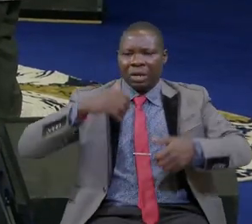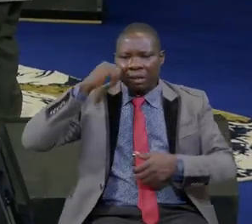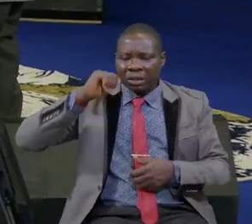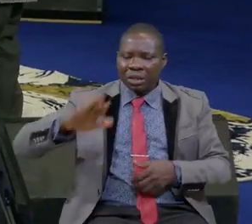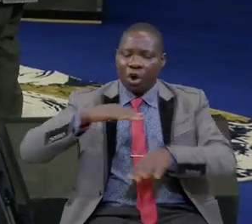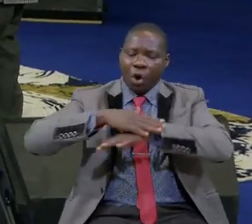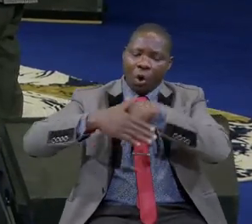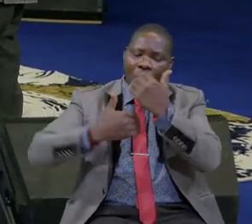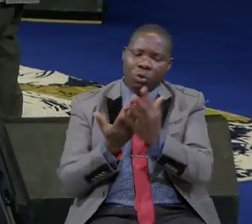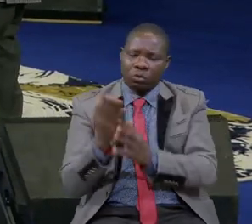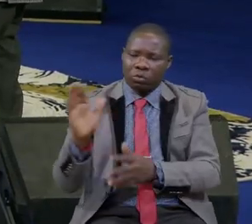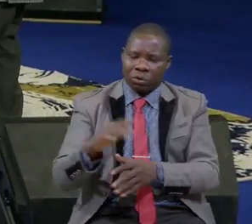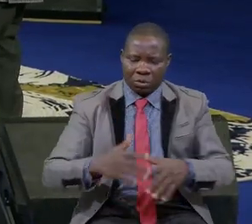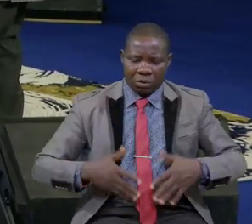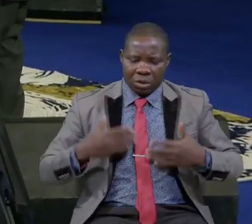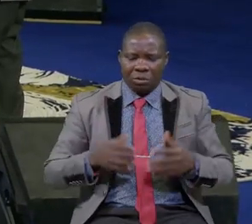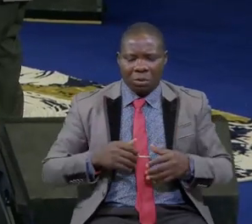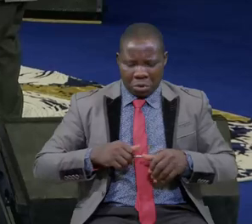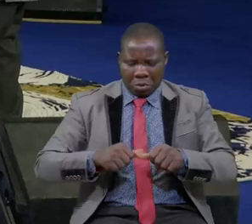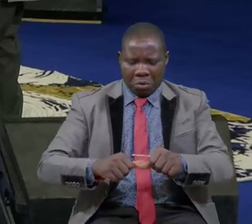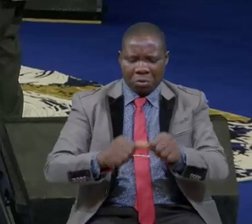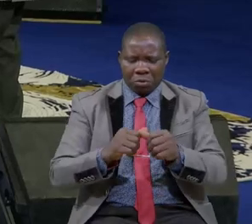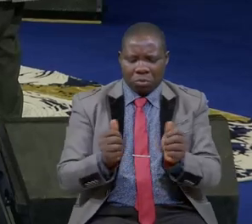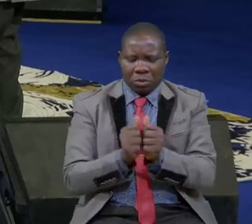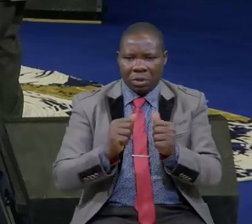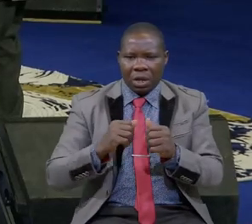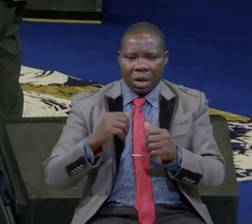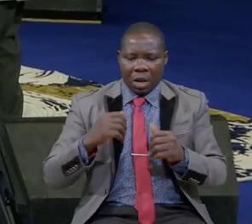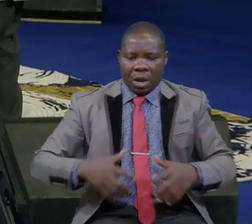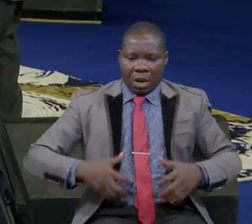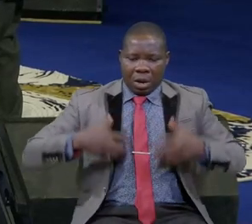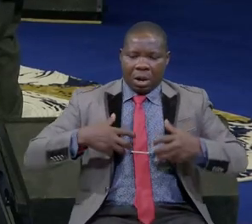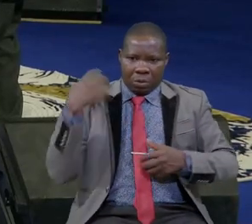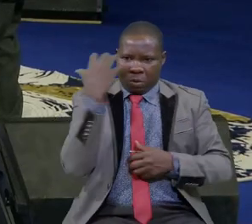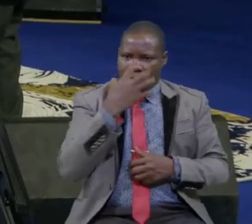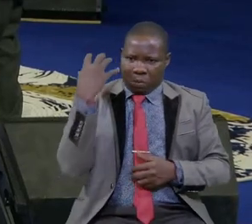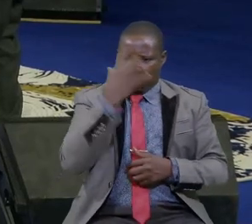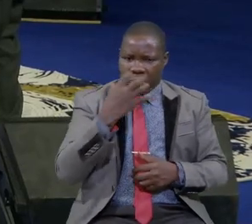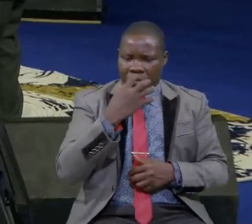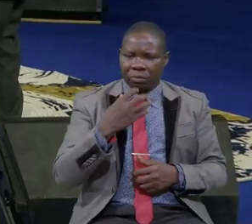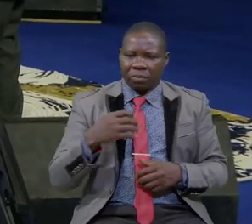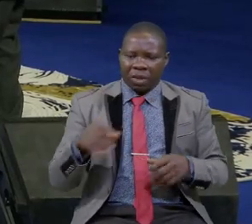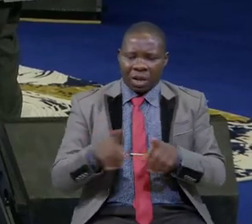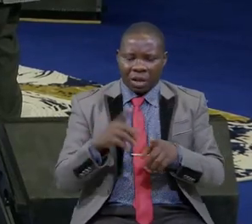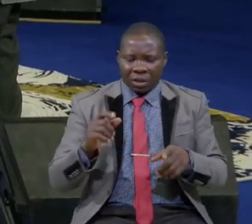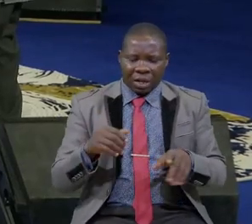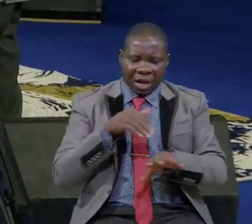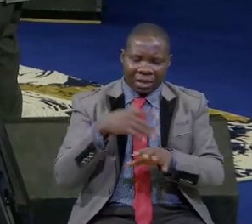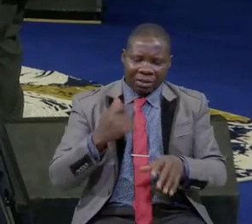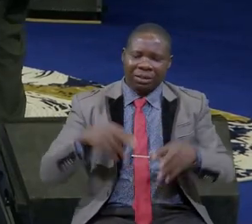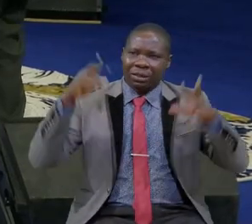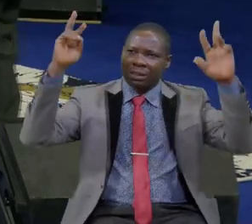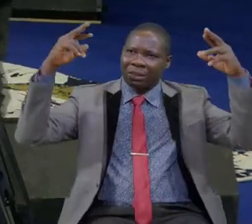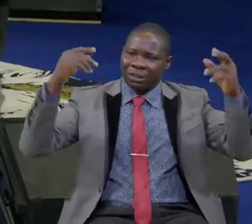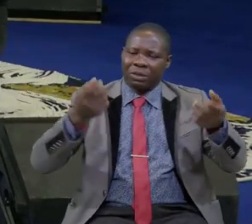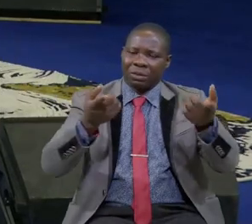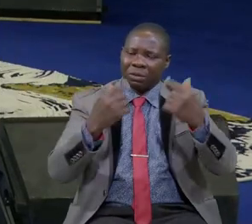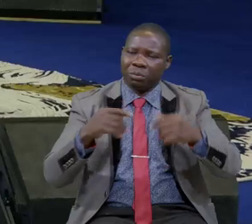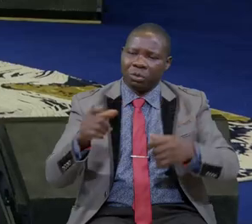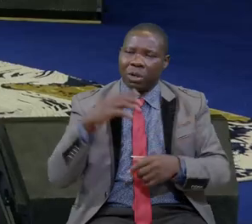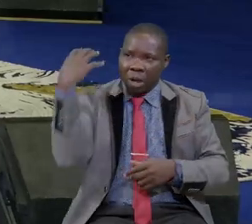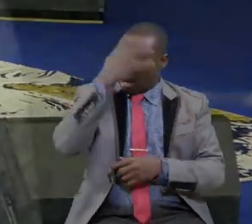an angry face. You're angry at the wind blowing. You're angry at the rain falling. You're angry at the sunshine.